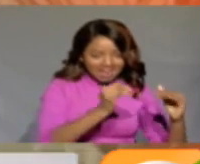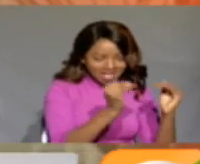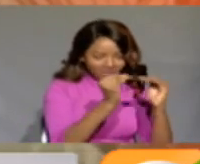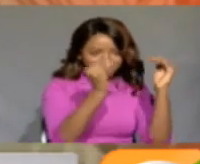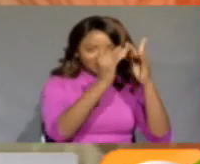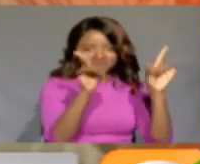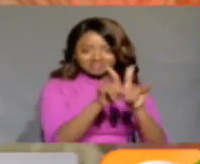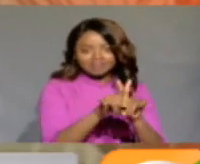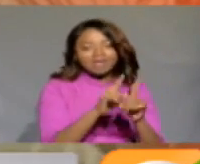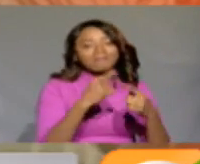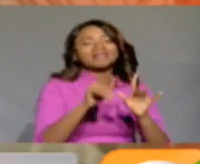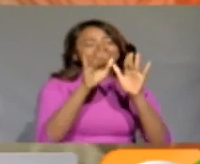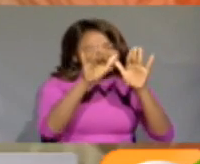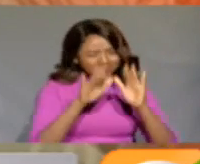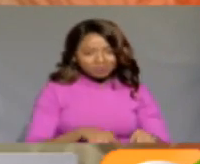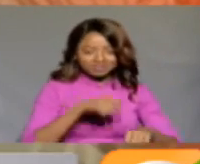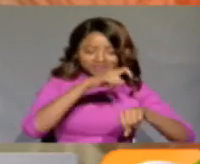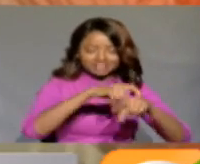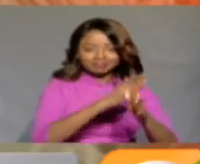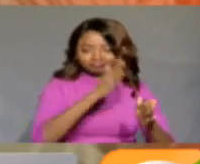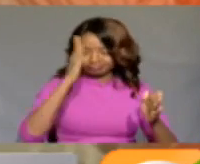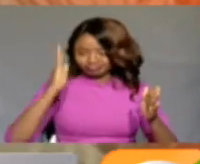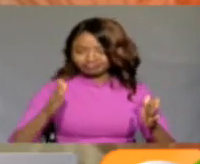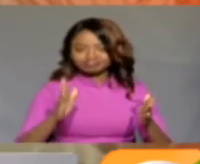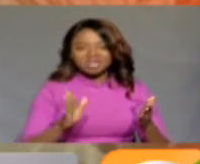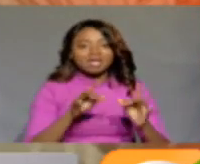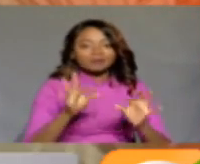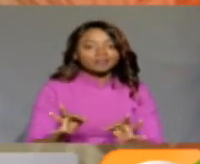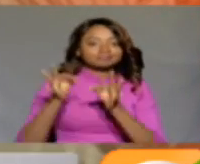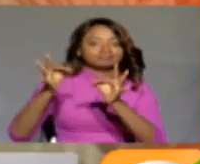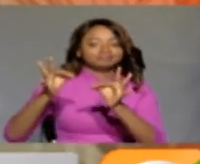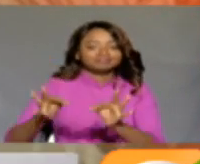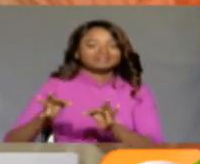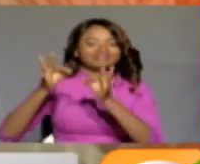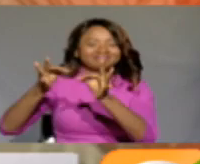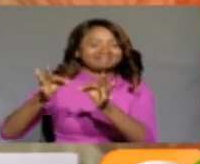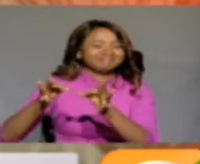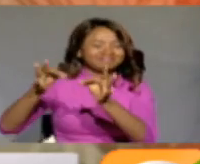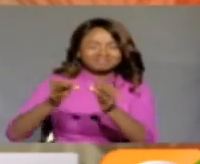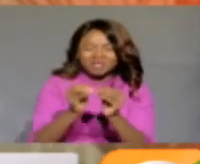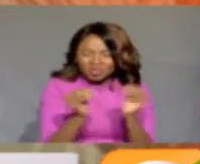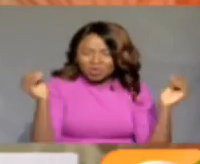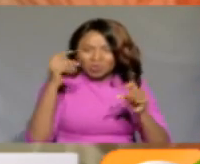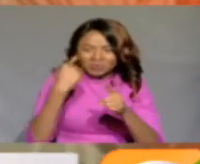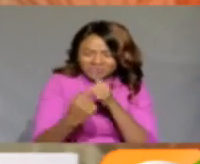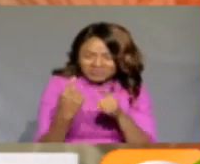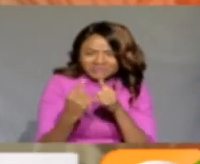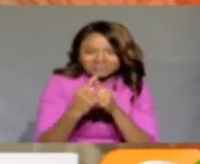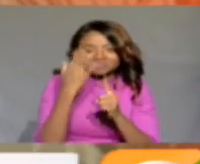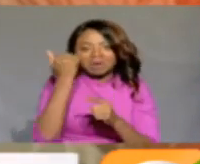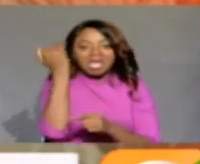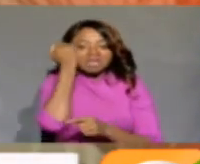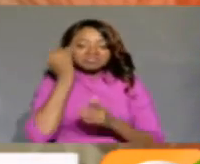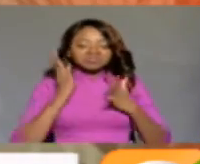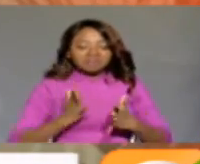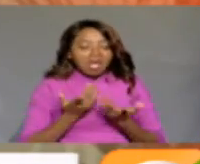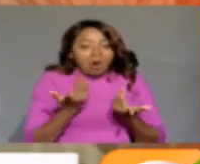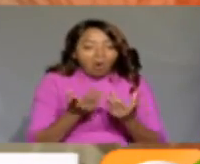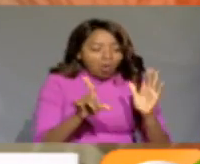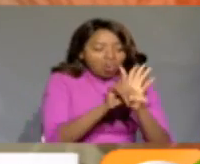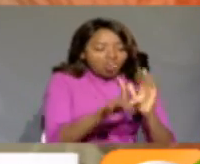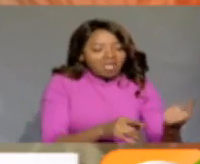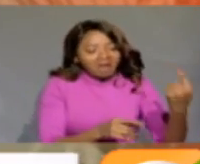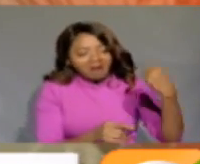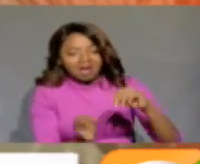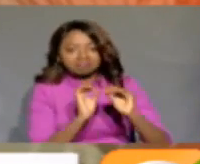should have fixed timelines accordingly. Cases being adjourned and prolonging for years because the judge isn't sitting or the lawyer didn't turn